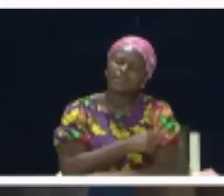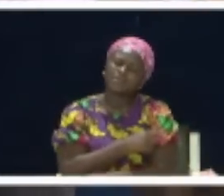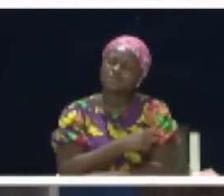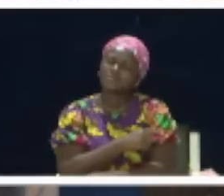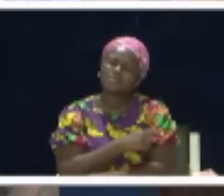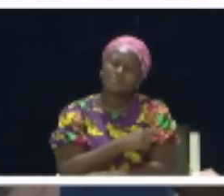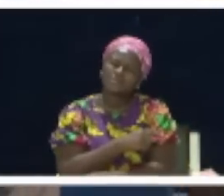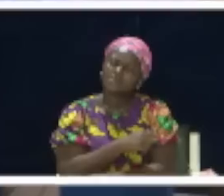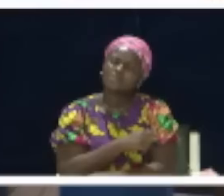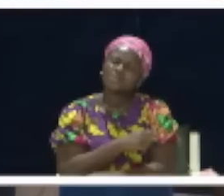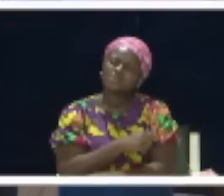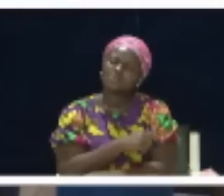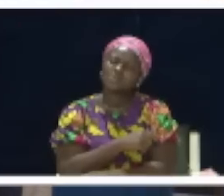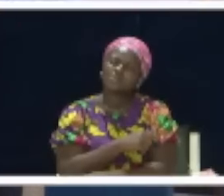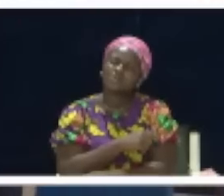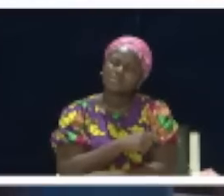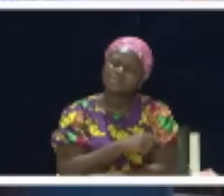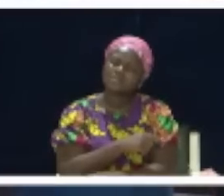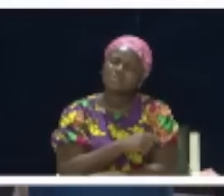day. It'll